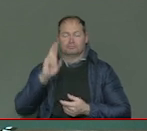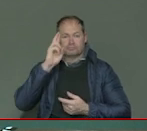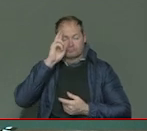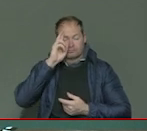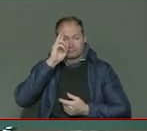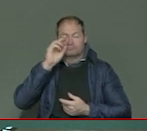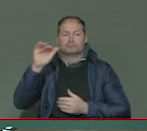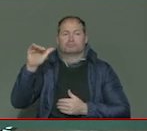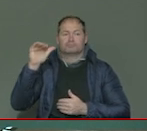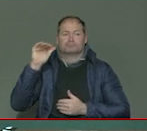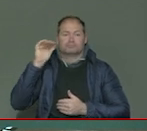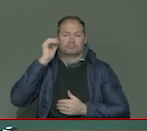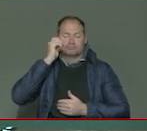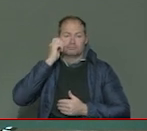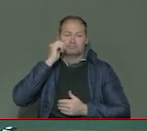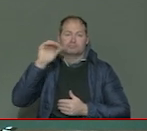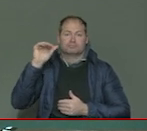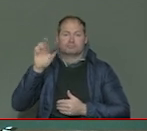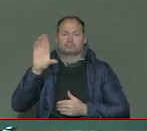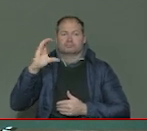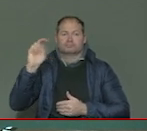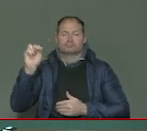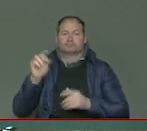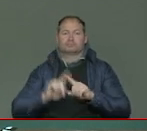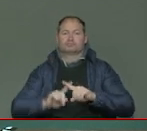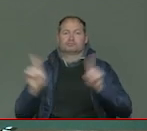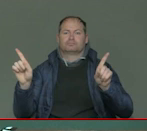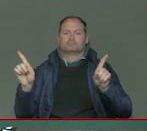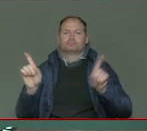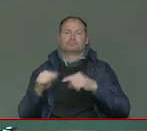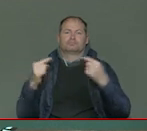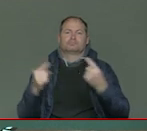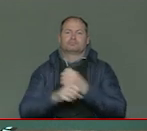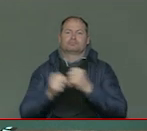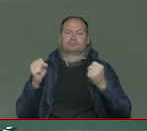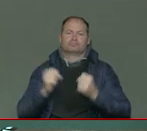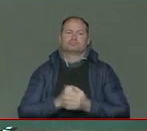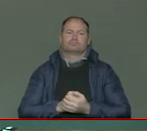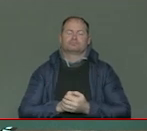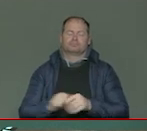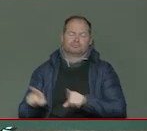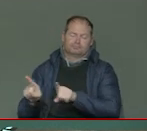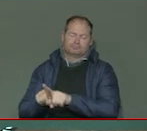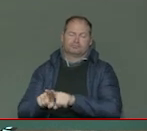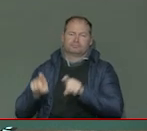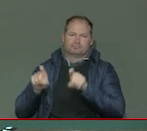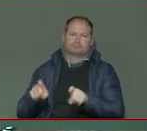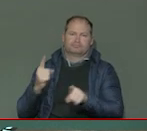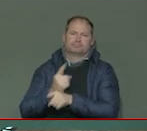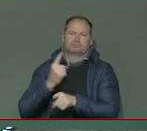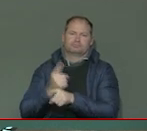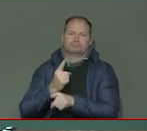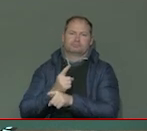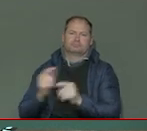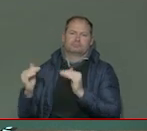your bank recon may never differ, the totals. They must always be the same. So when they